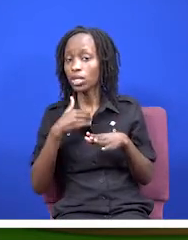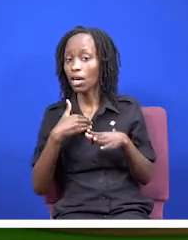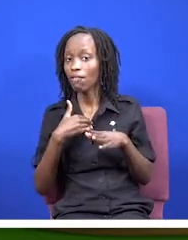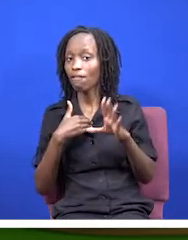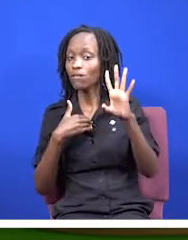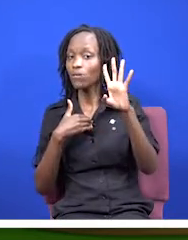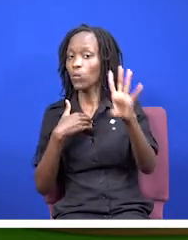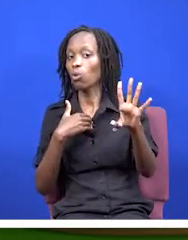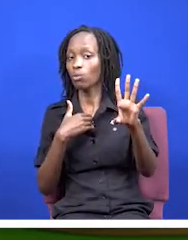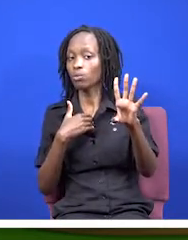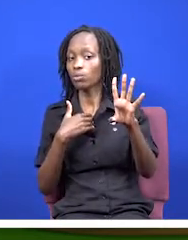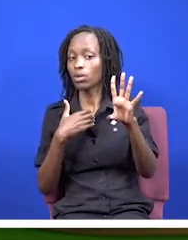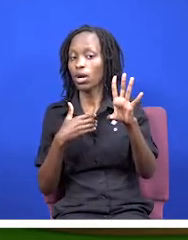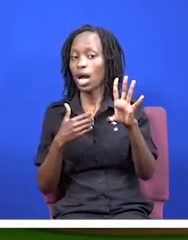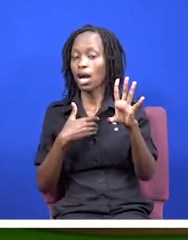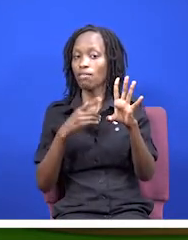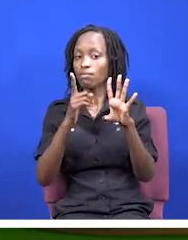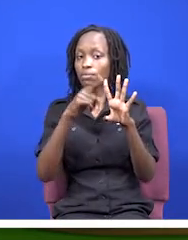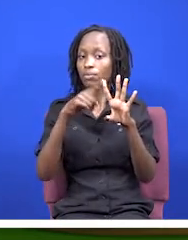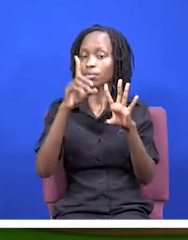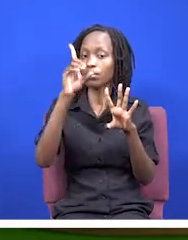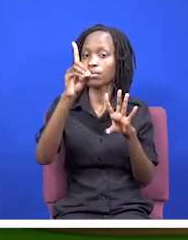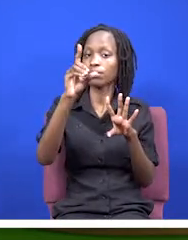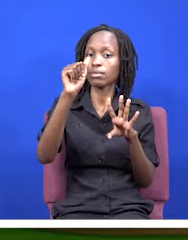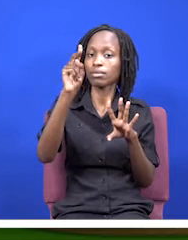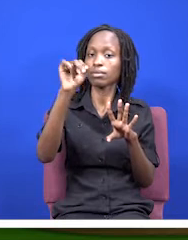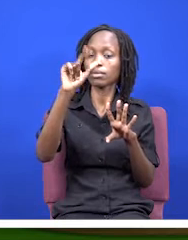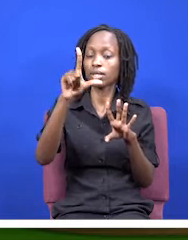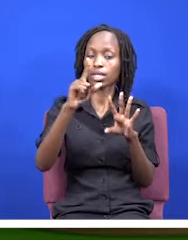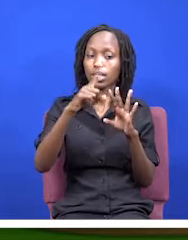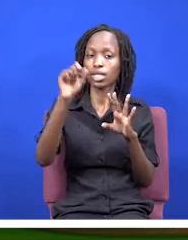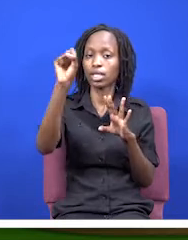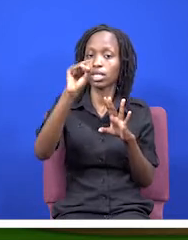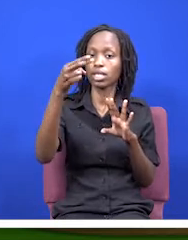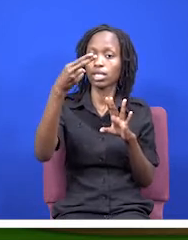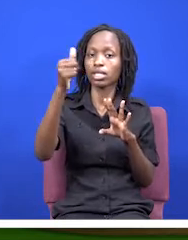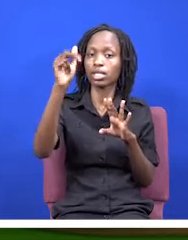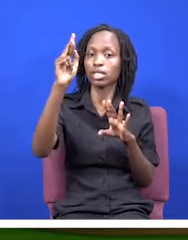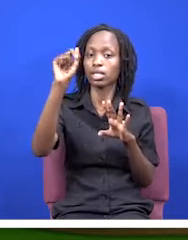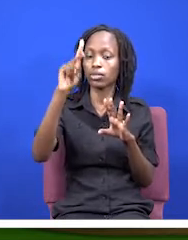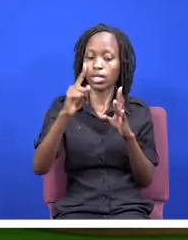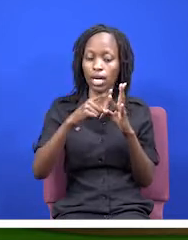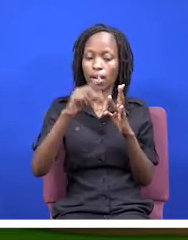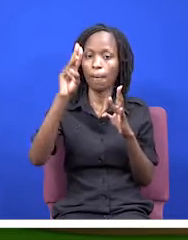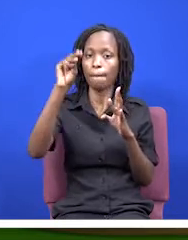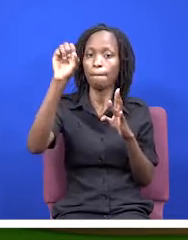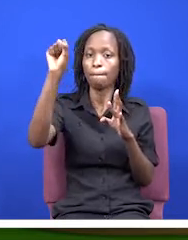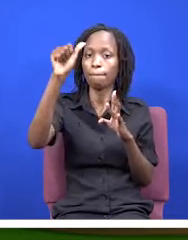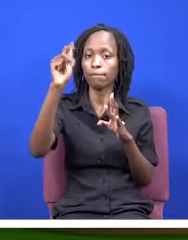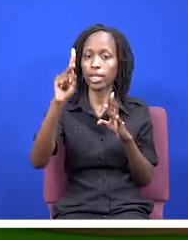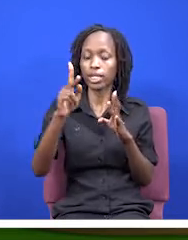were there? 4. Now, there was Daniel, Shadrach,